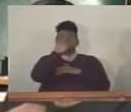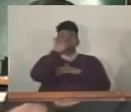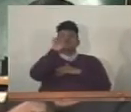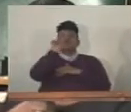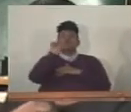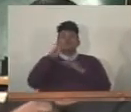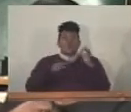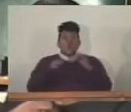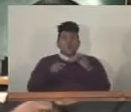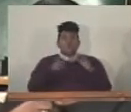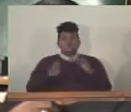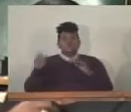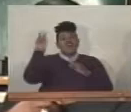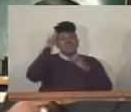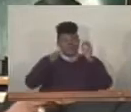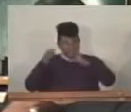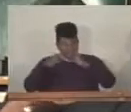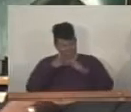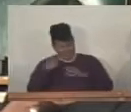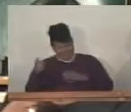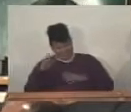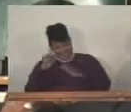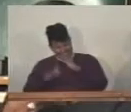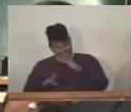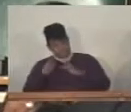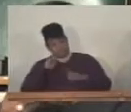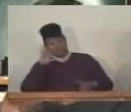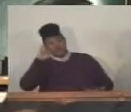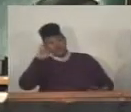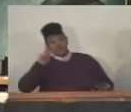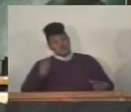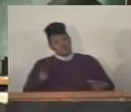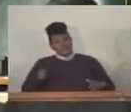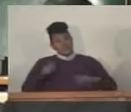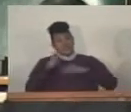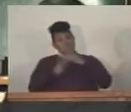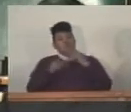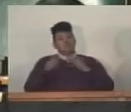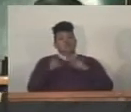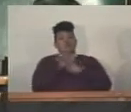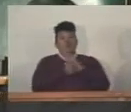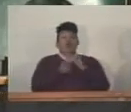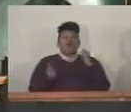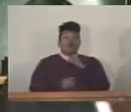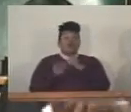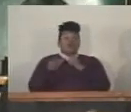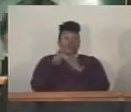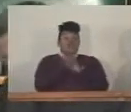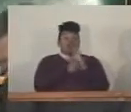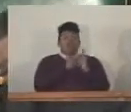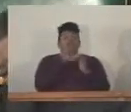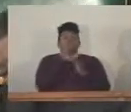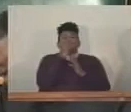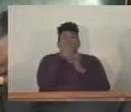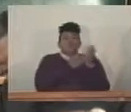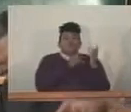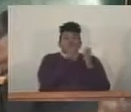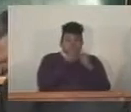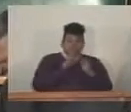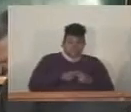jurisdictional silo was created by legislation and the classification of criminal offenses as either indictable or